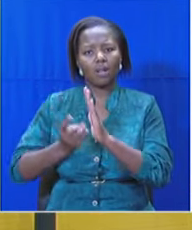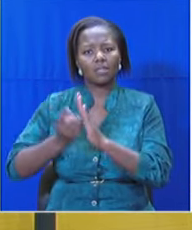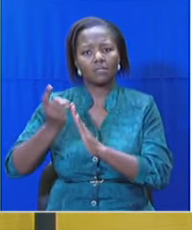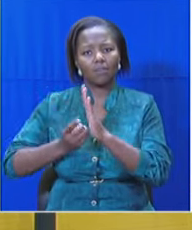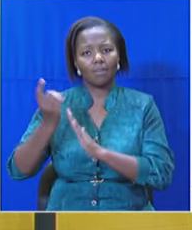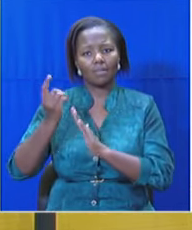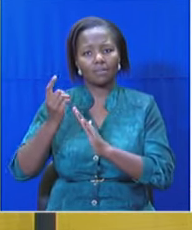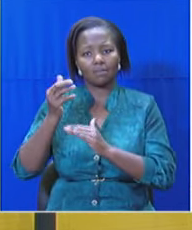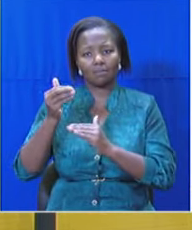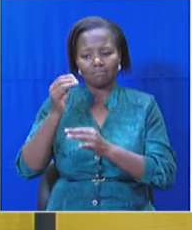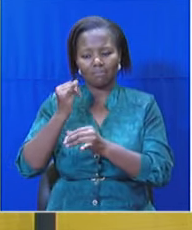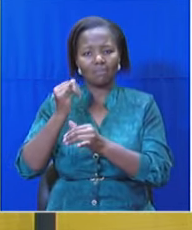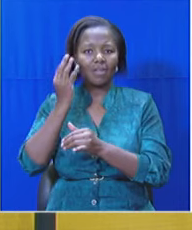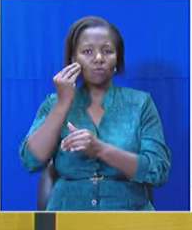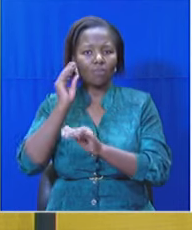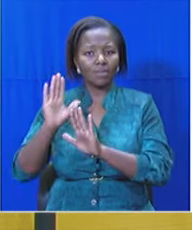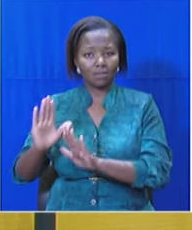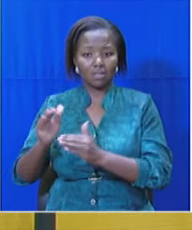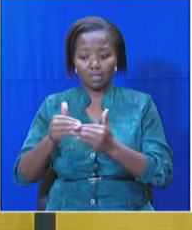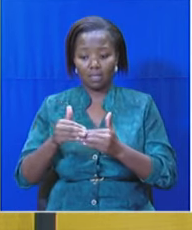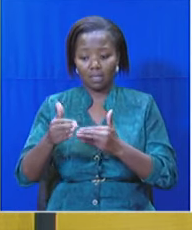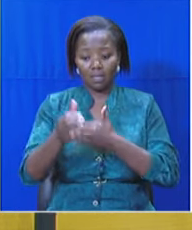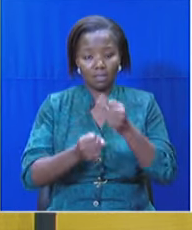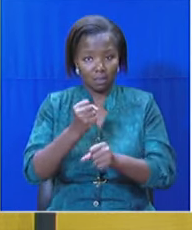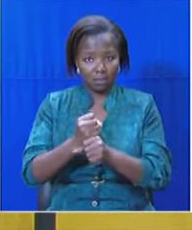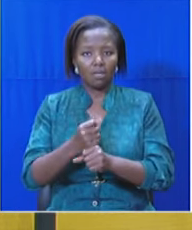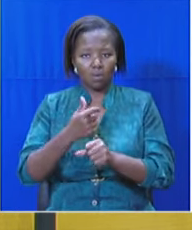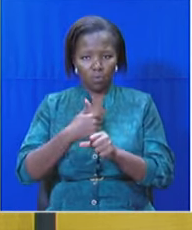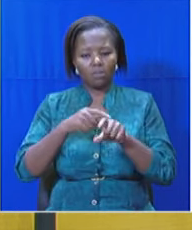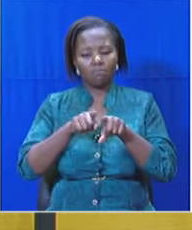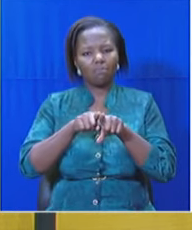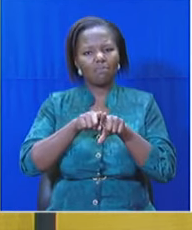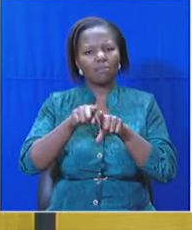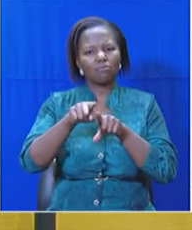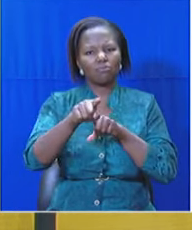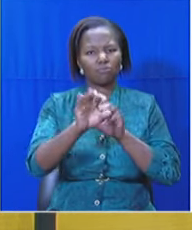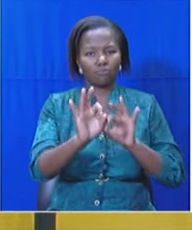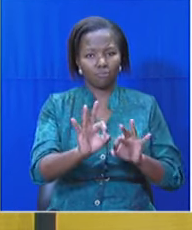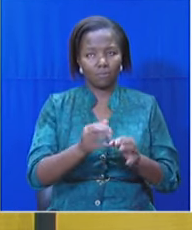working to improve our communications for the coming year. The